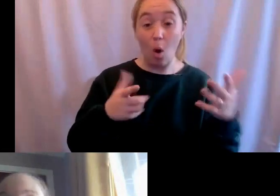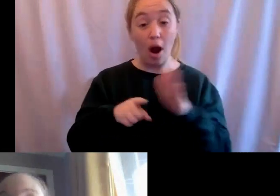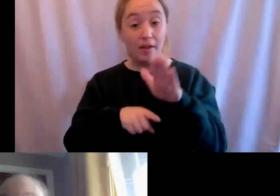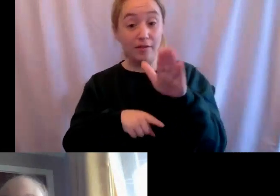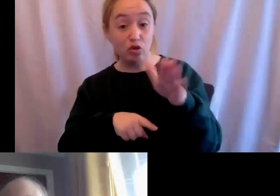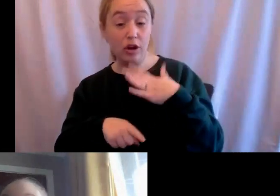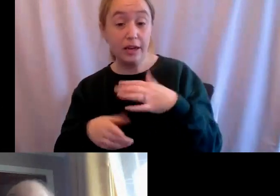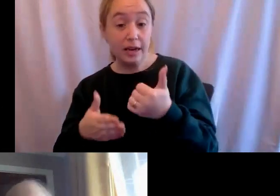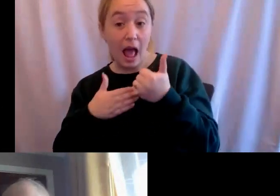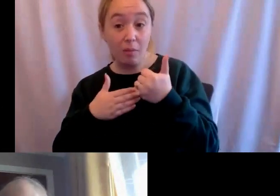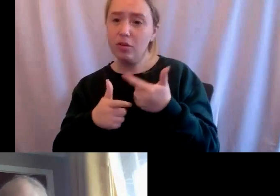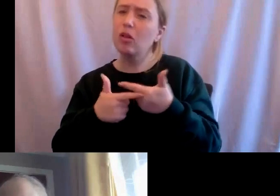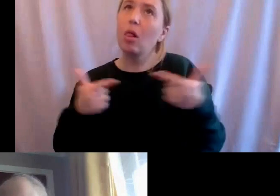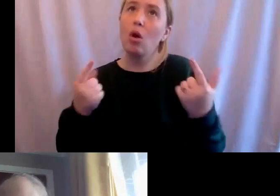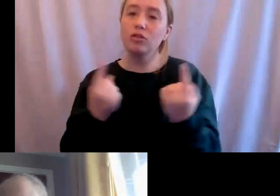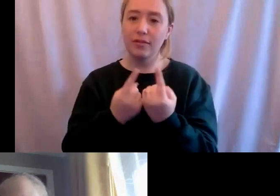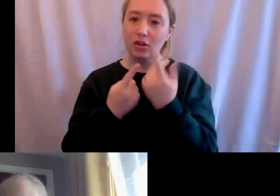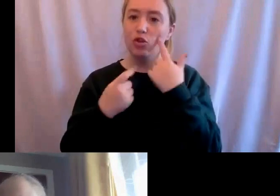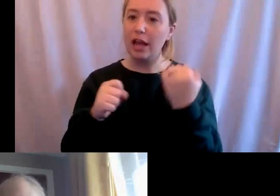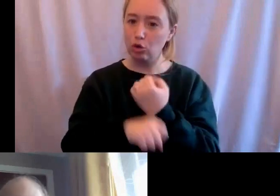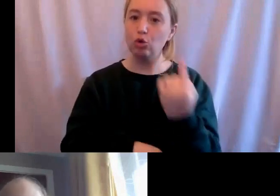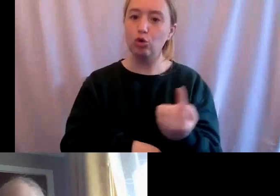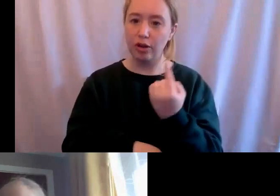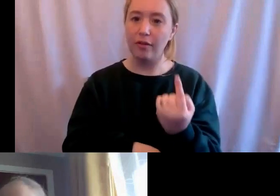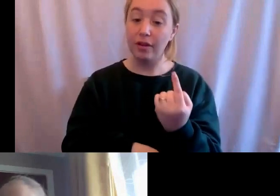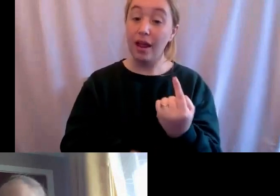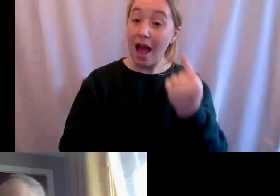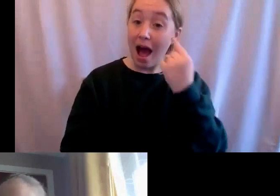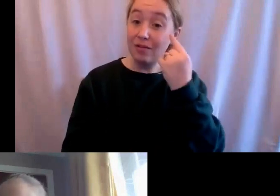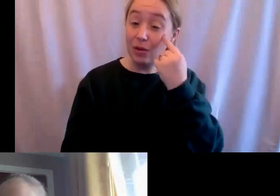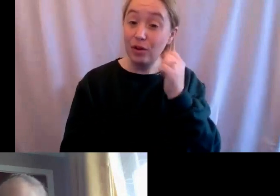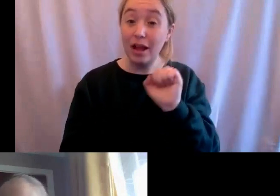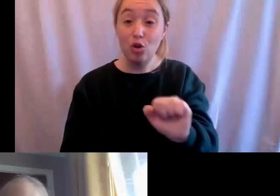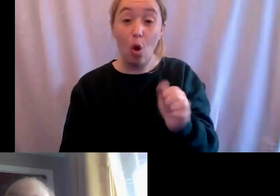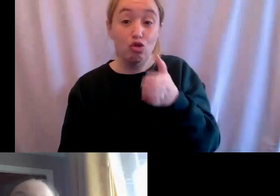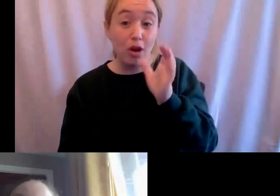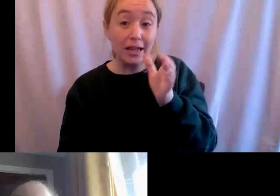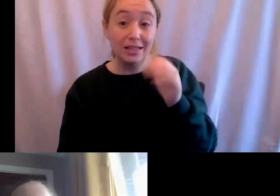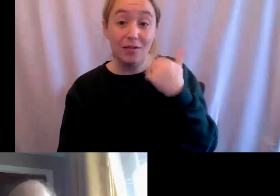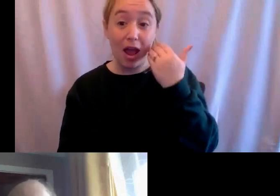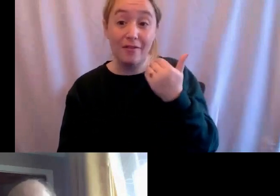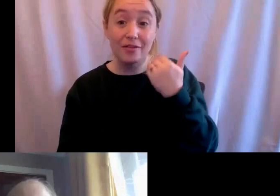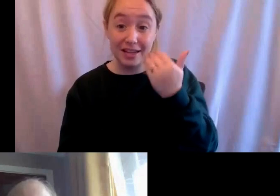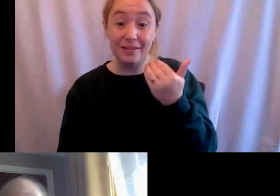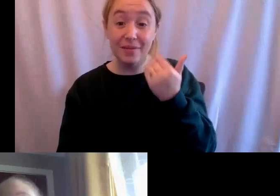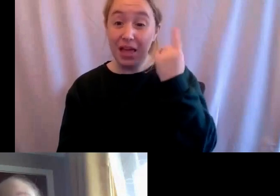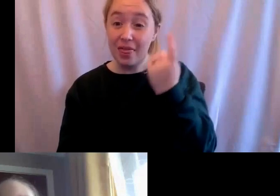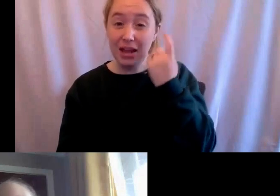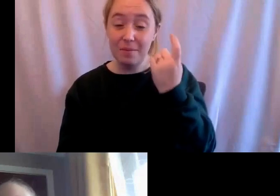things that you can do. Have a look at what you're drinking day to day. Okay, have a good think about